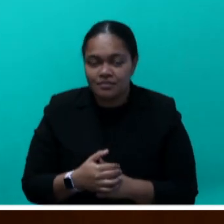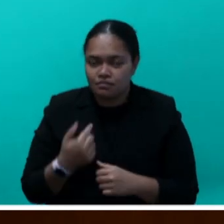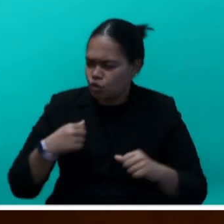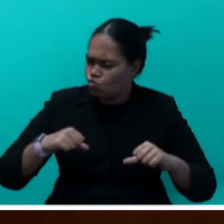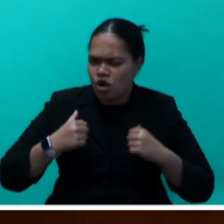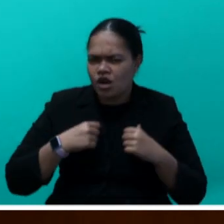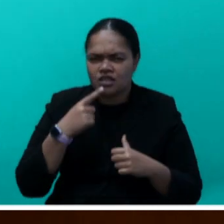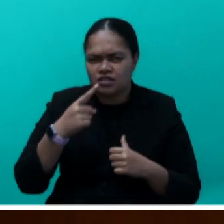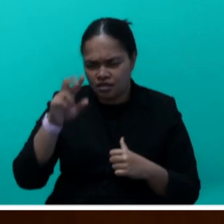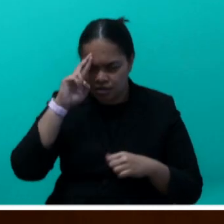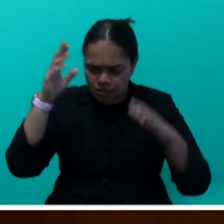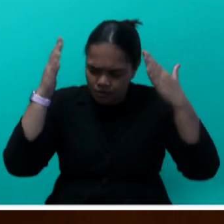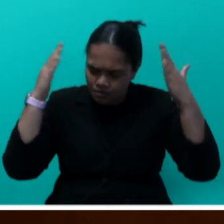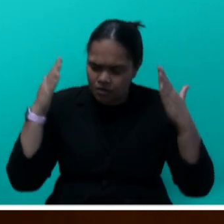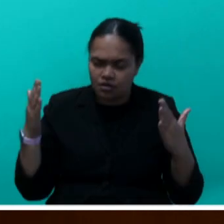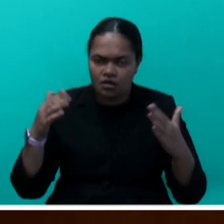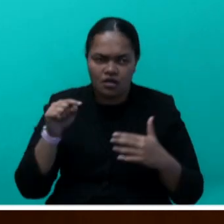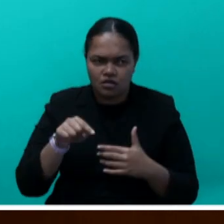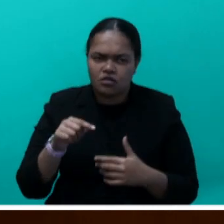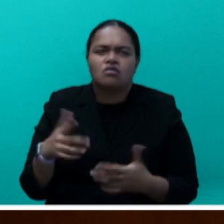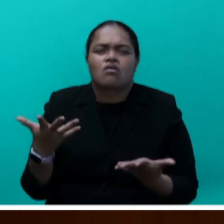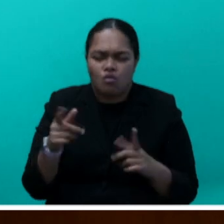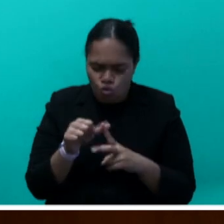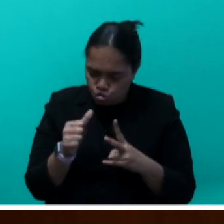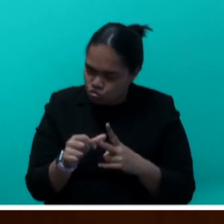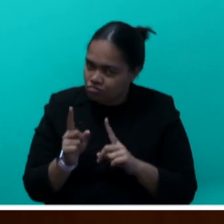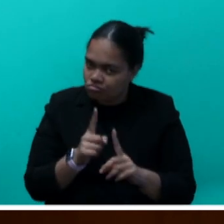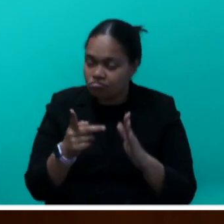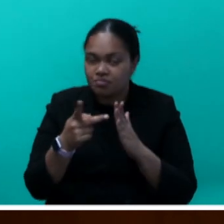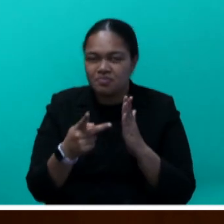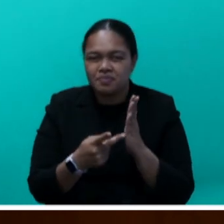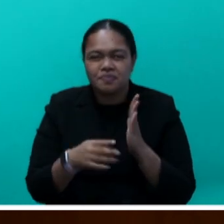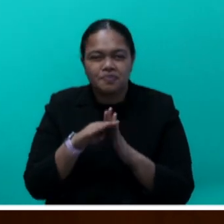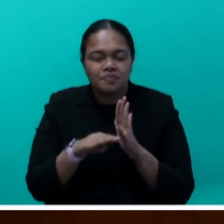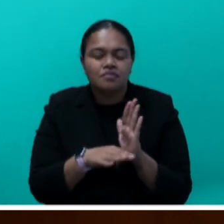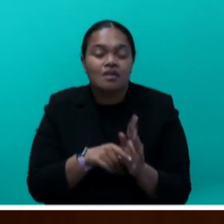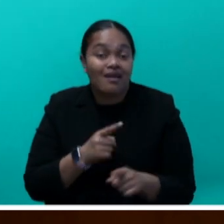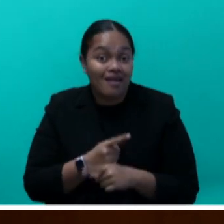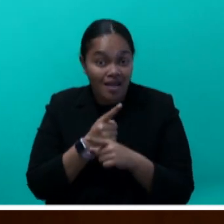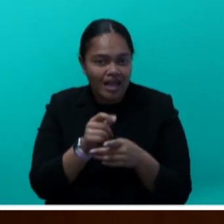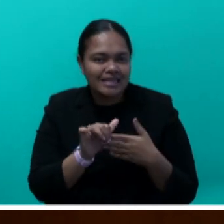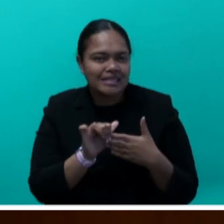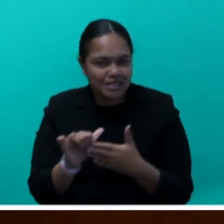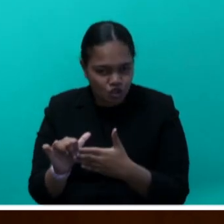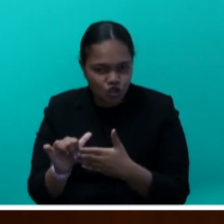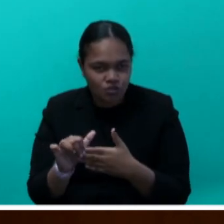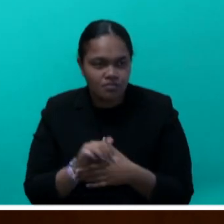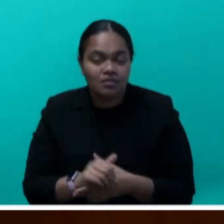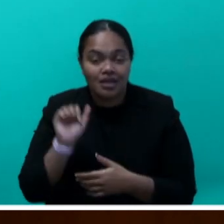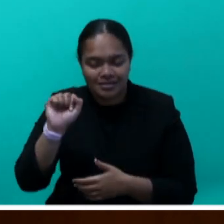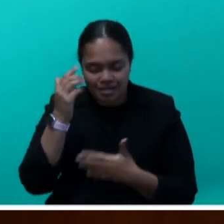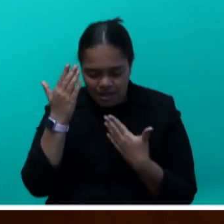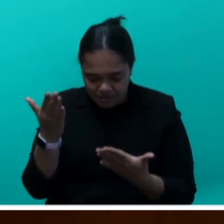Mr. Speaker, sir, that these are also the principles that guide the leadership of His